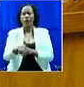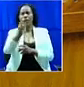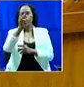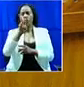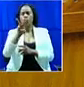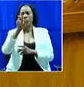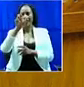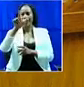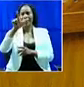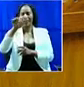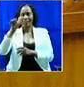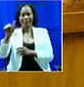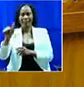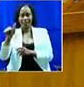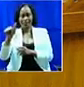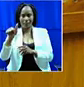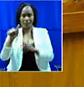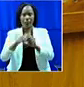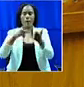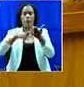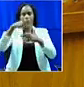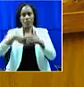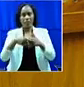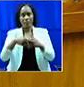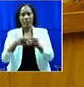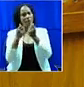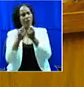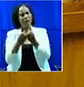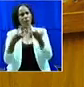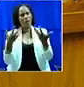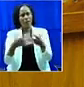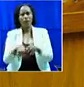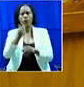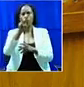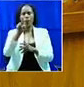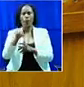projects with an investment value of 2.3 trillion rand.